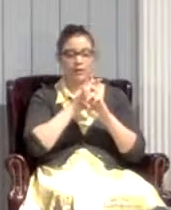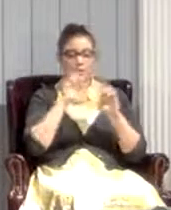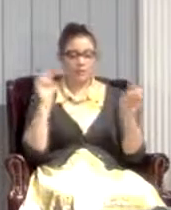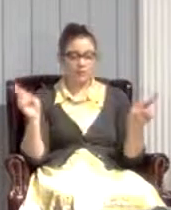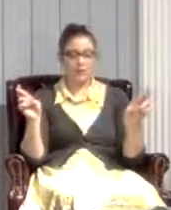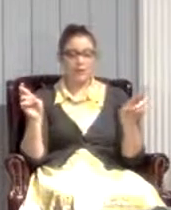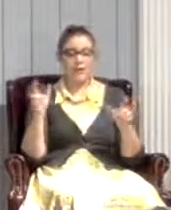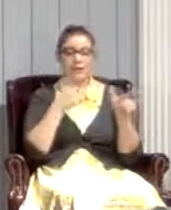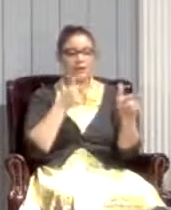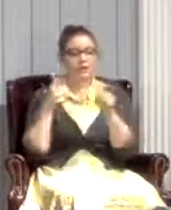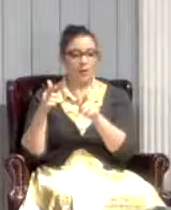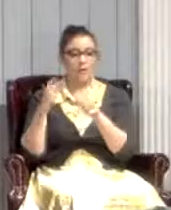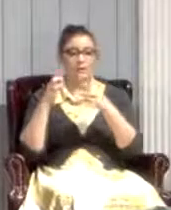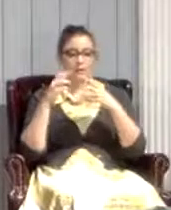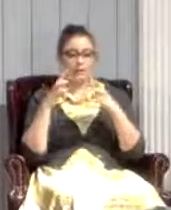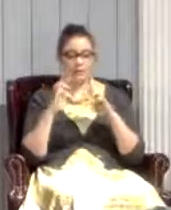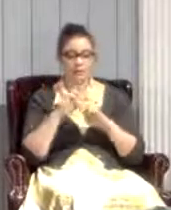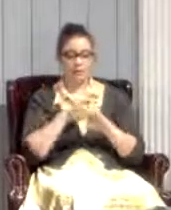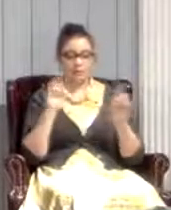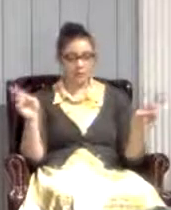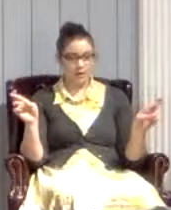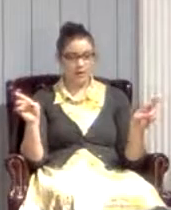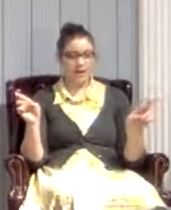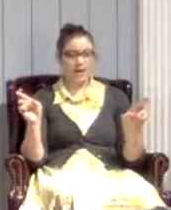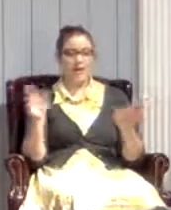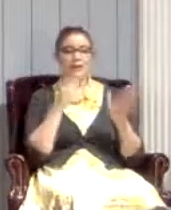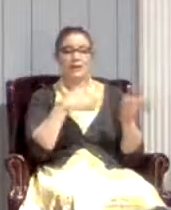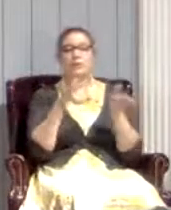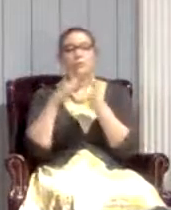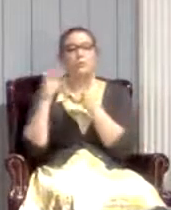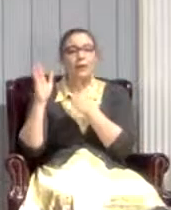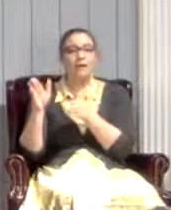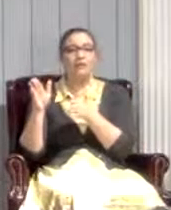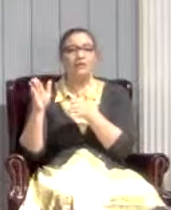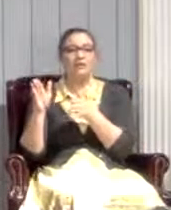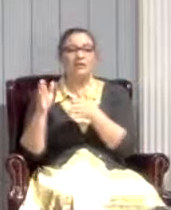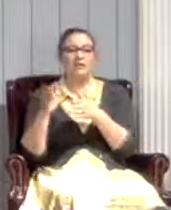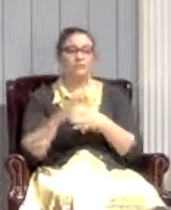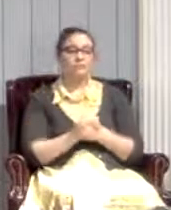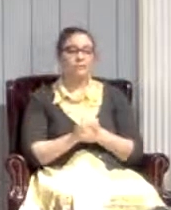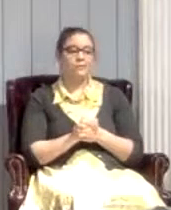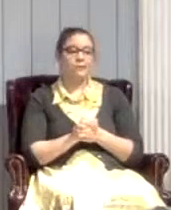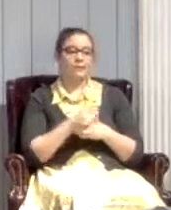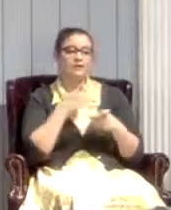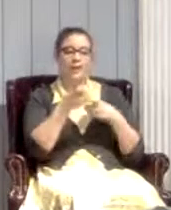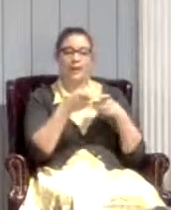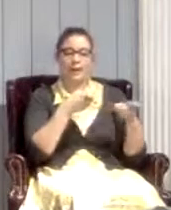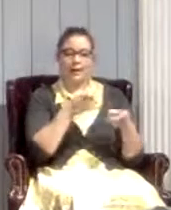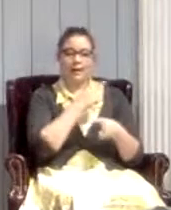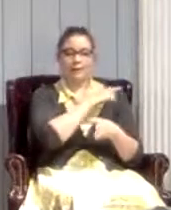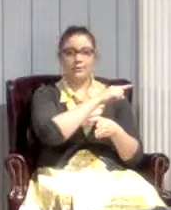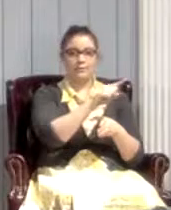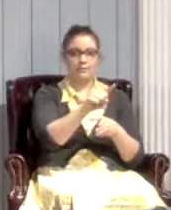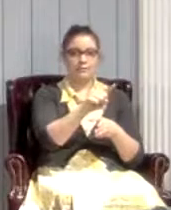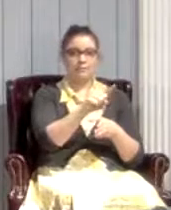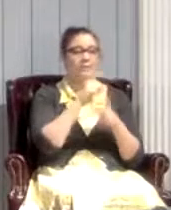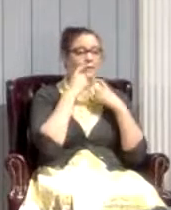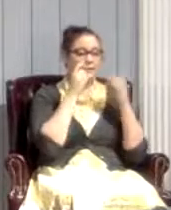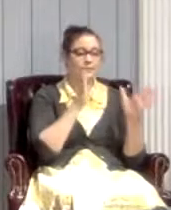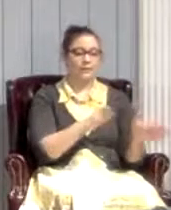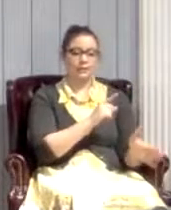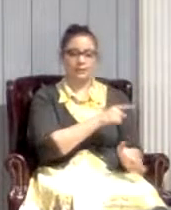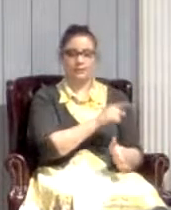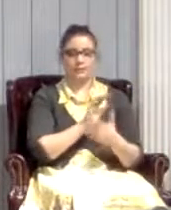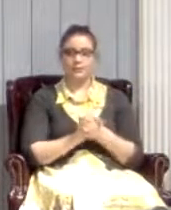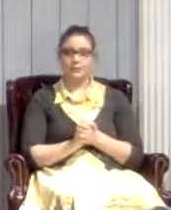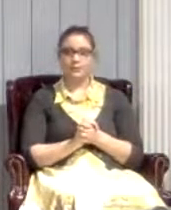is prepared, and he's ready to deal with these spiritual hooligans, these troublemakers there at Corinth. He is ready to do